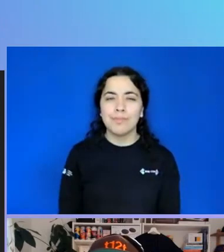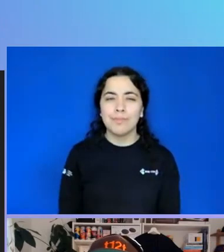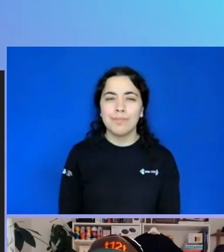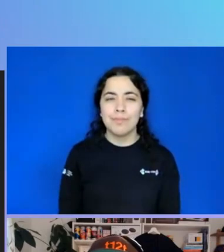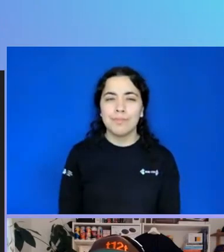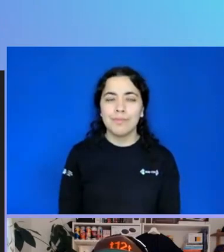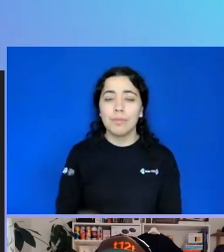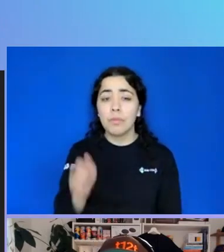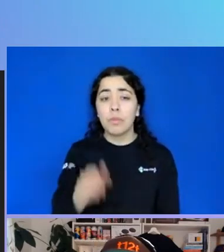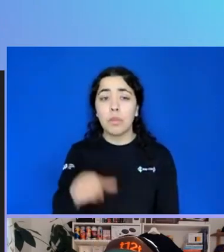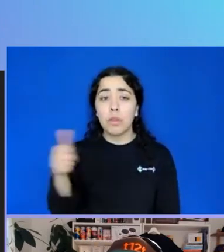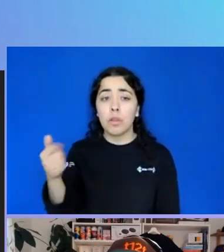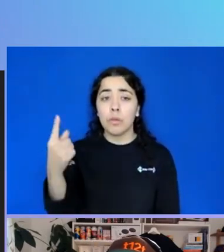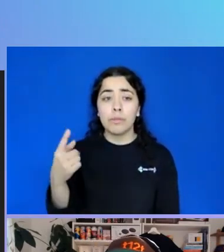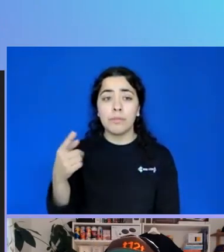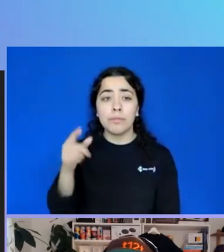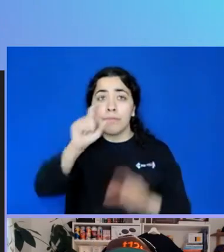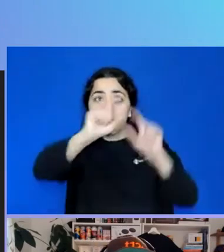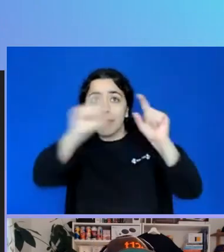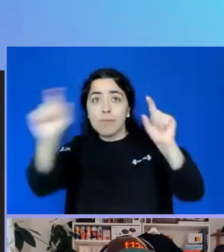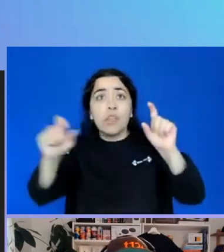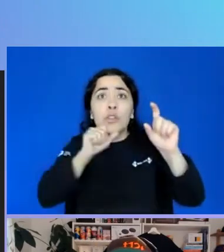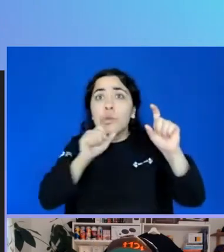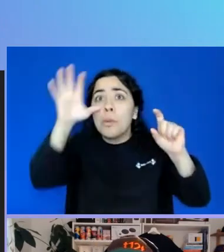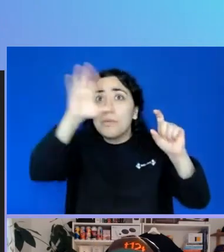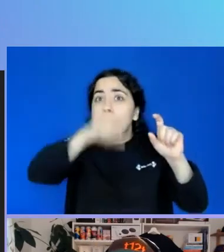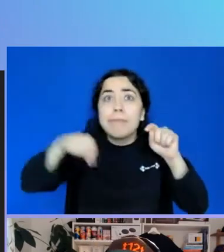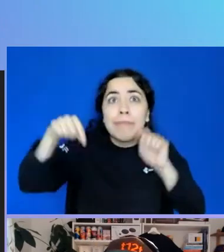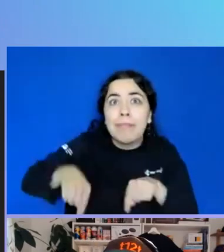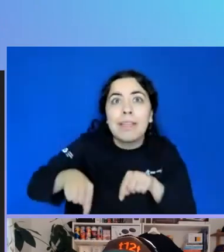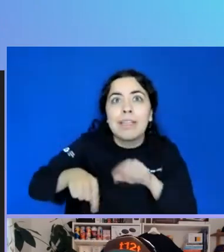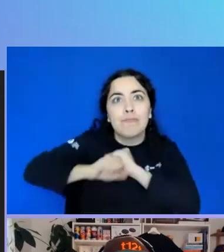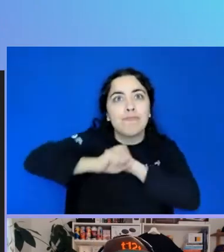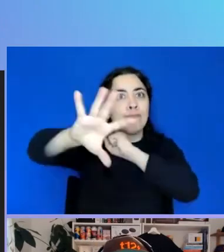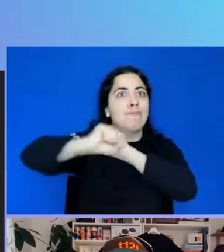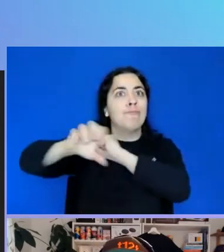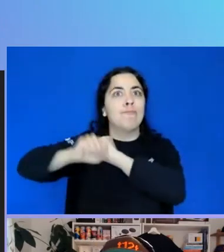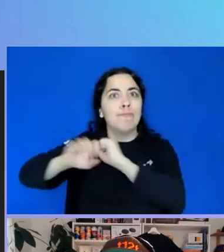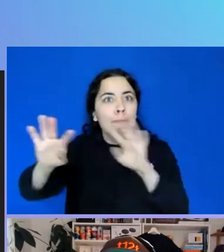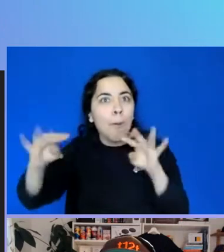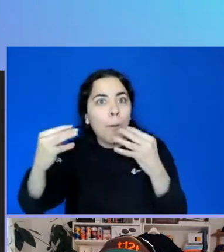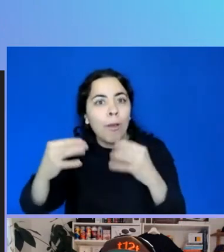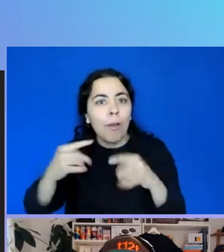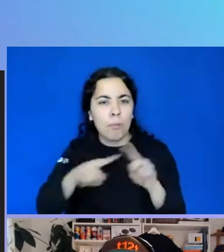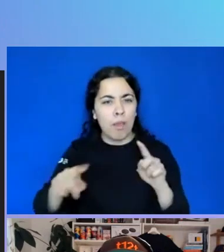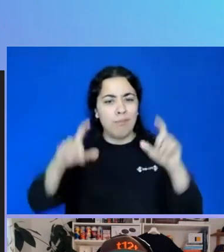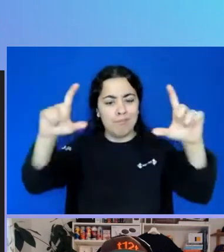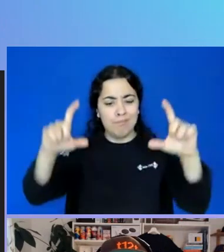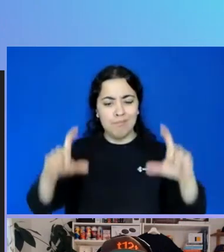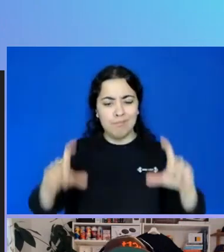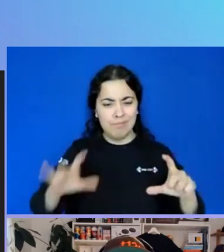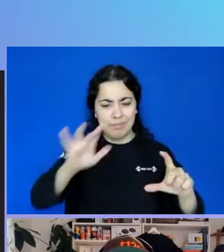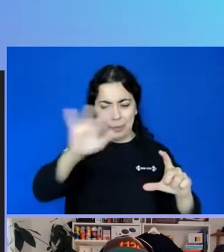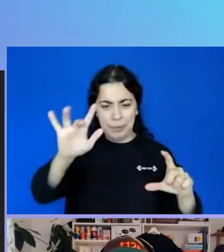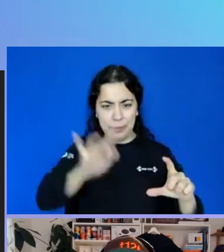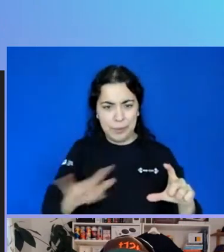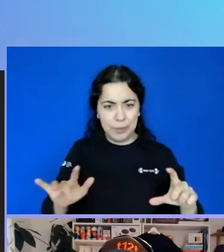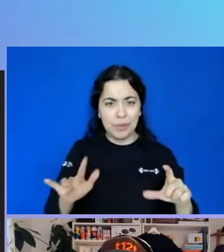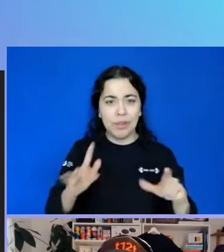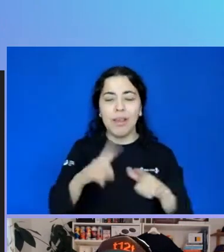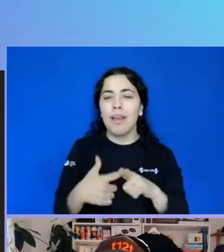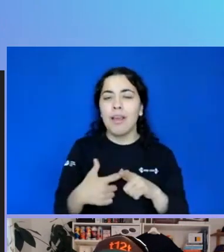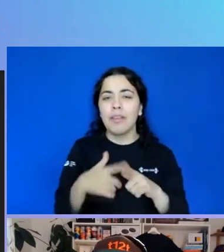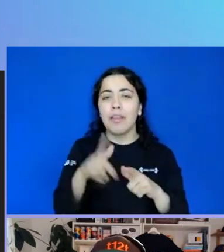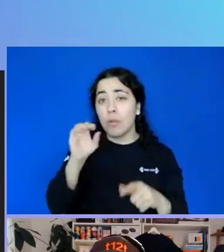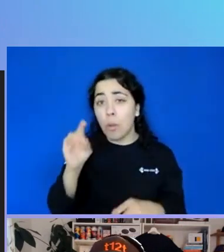Another one that says, "Don't miss this." It's a concept information from the baser, followed by 2 empty images. And it's information about